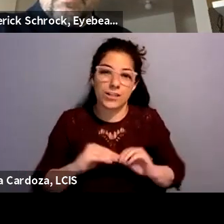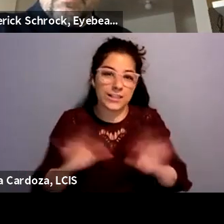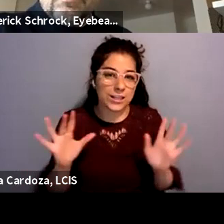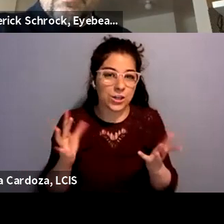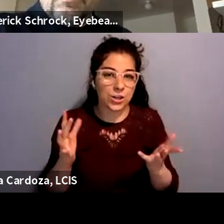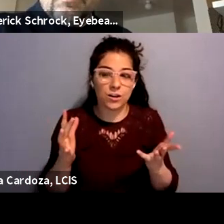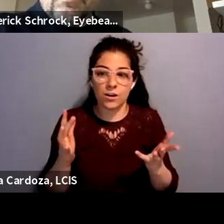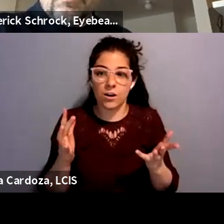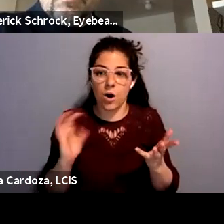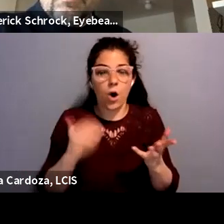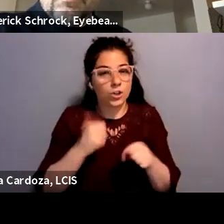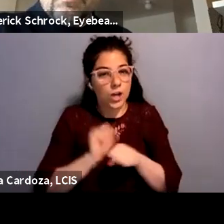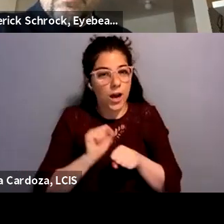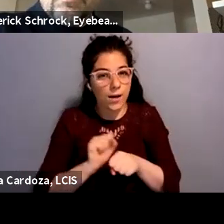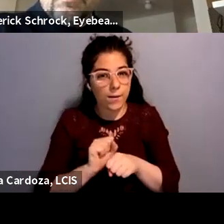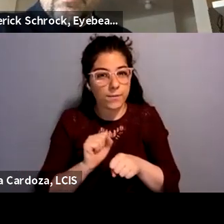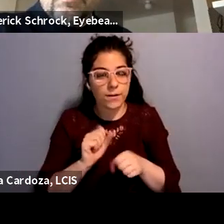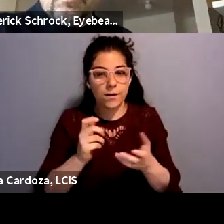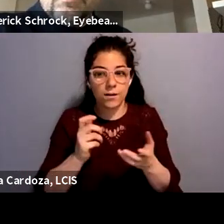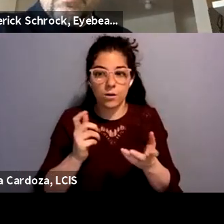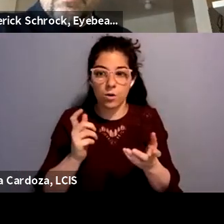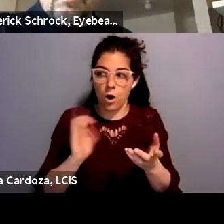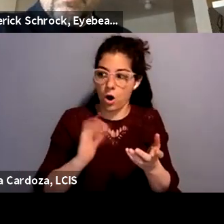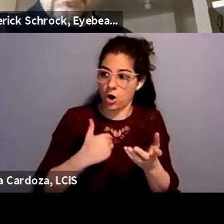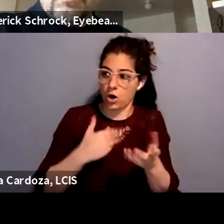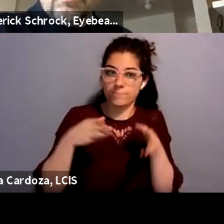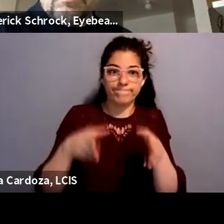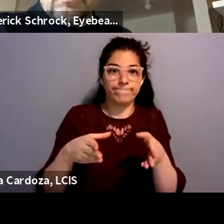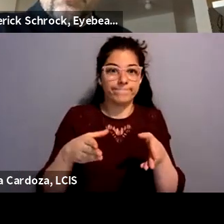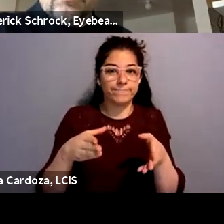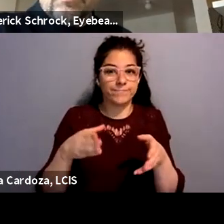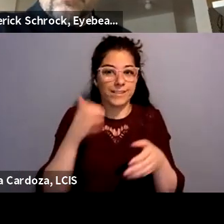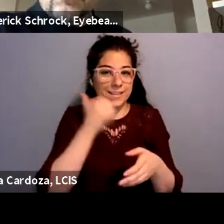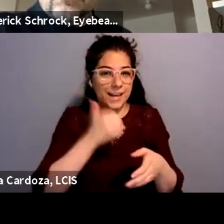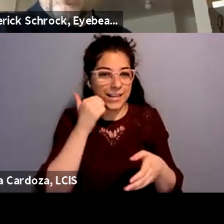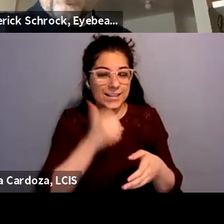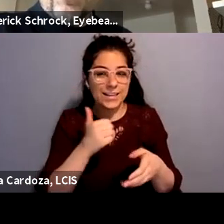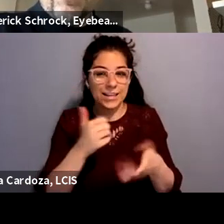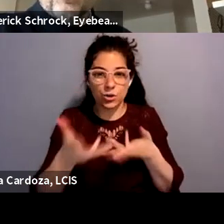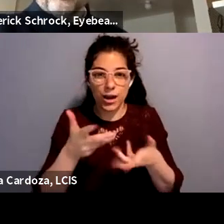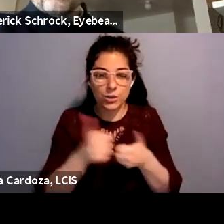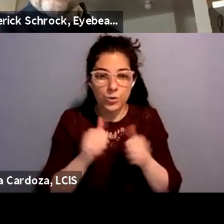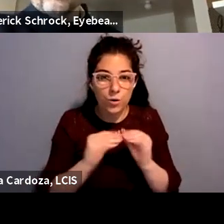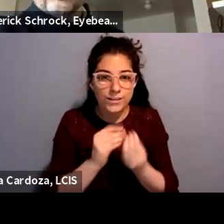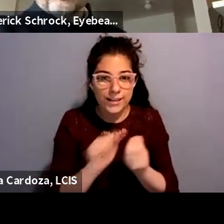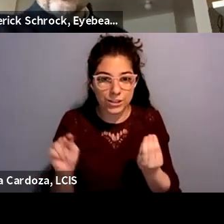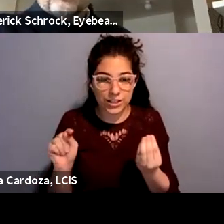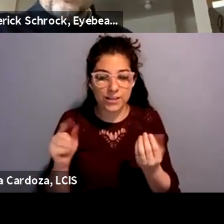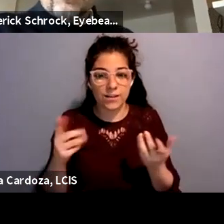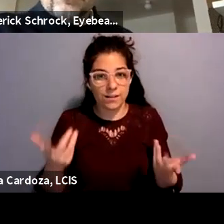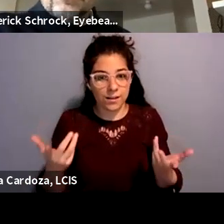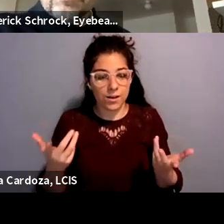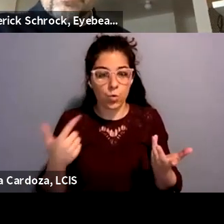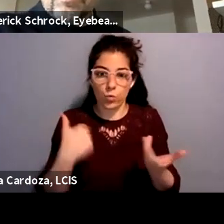that what our job is and what where our lane is in the daily interaction with the organization. You know,